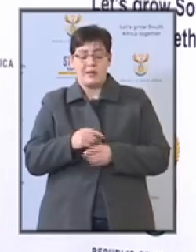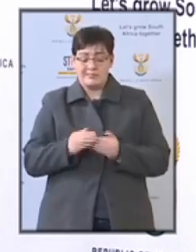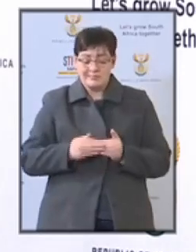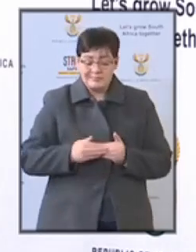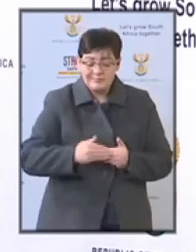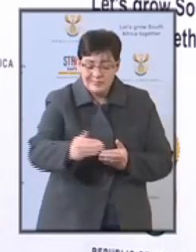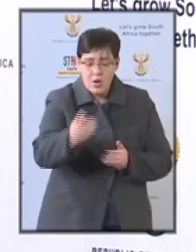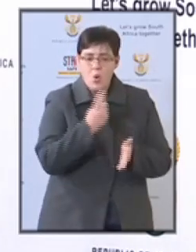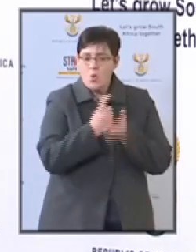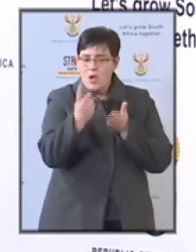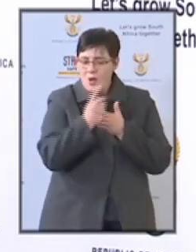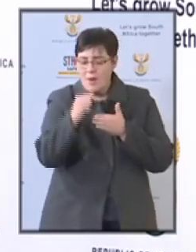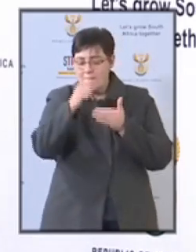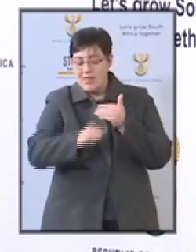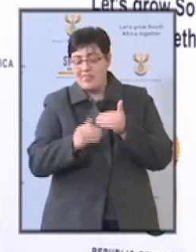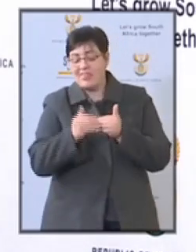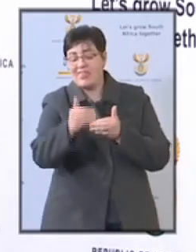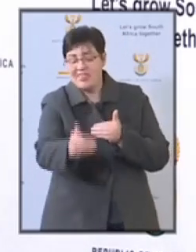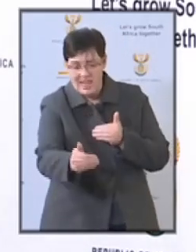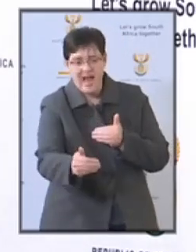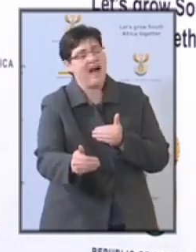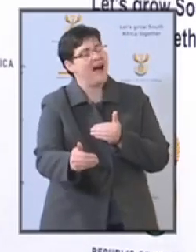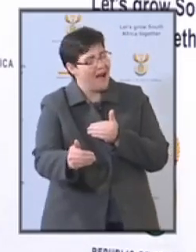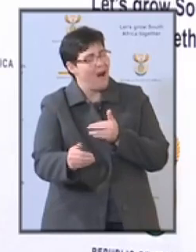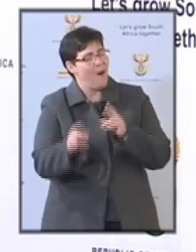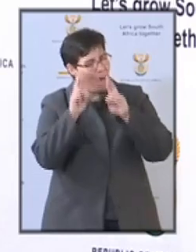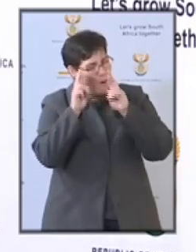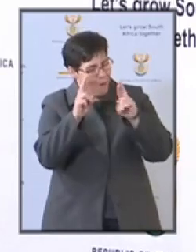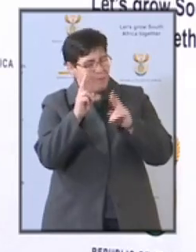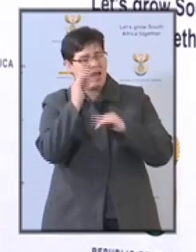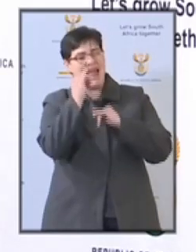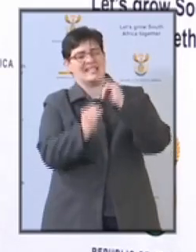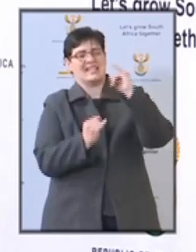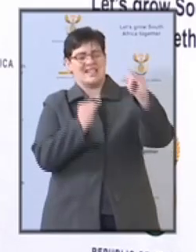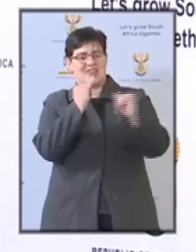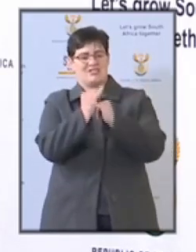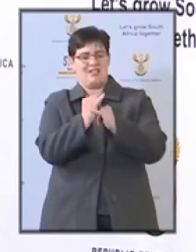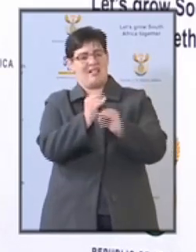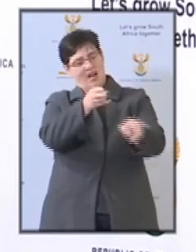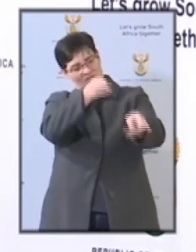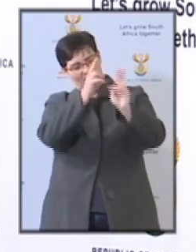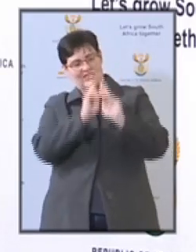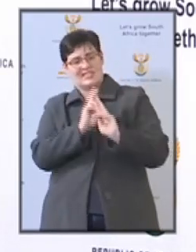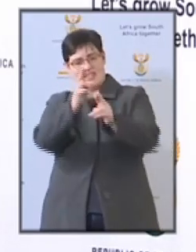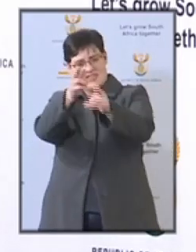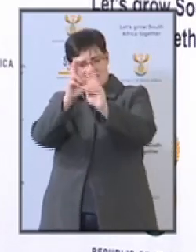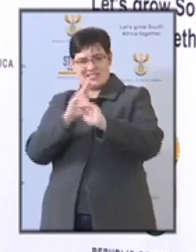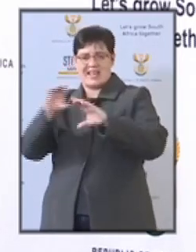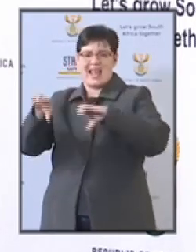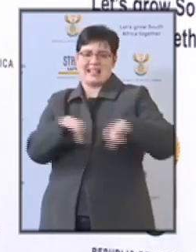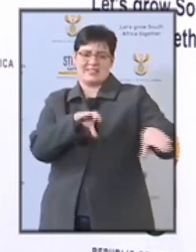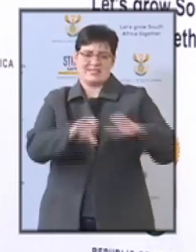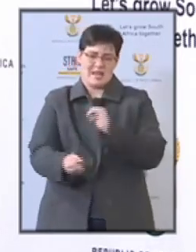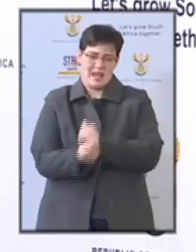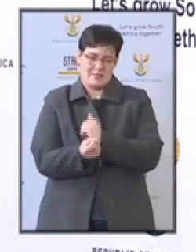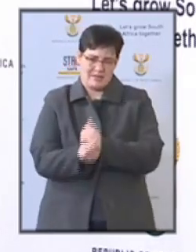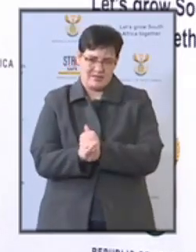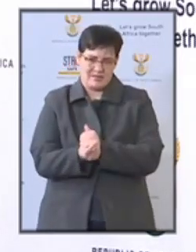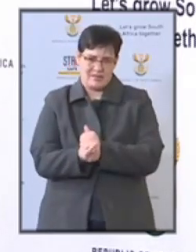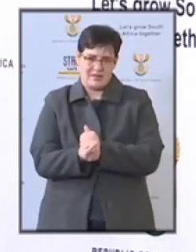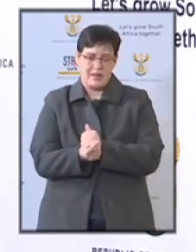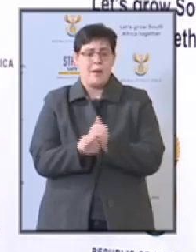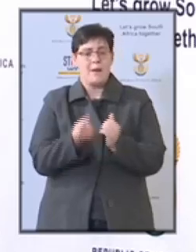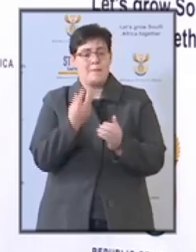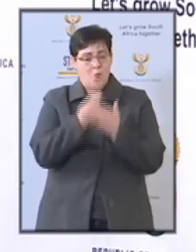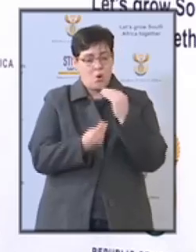following either weeks or months, we should be able to see our international tourism activities coming, both inbound